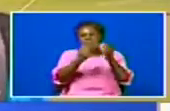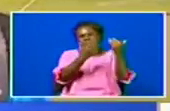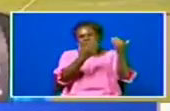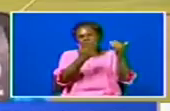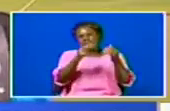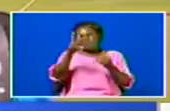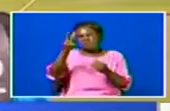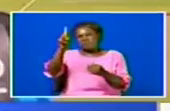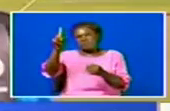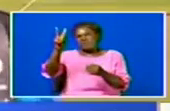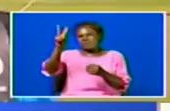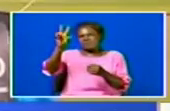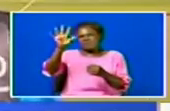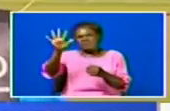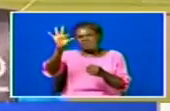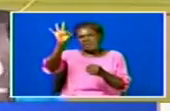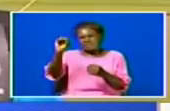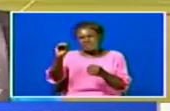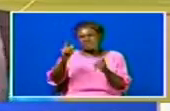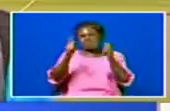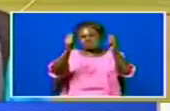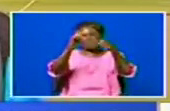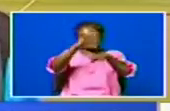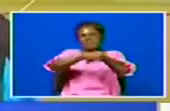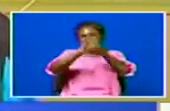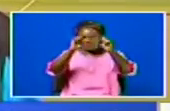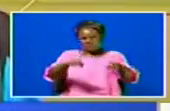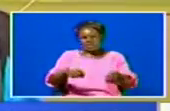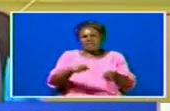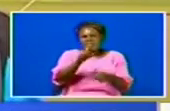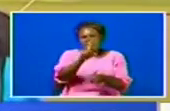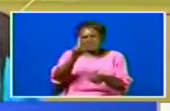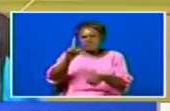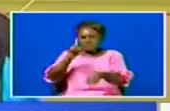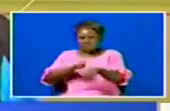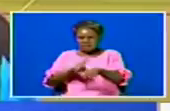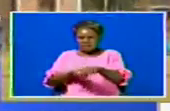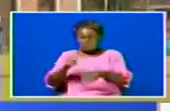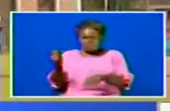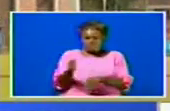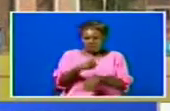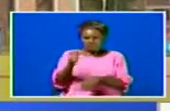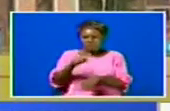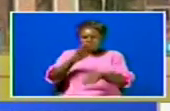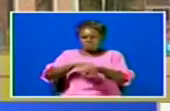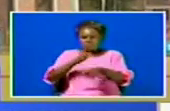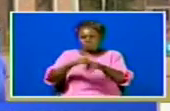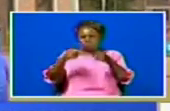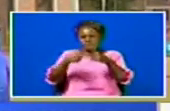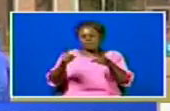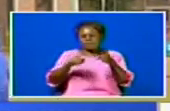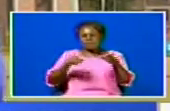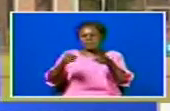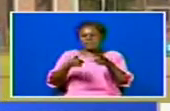the 21st, 25th, 30th. So we are working towards it each and every time, each and every month. A good start for Telkom